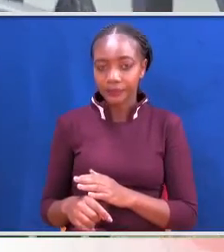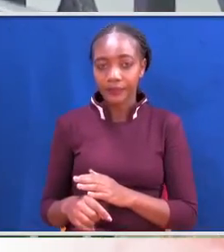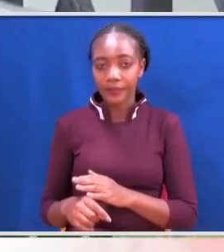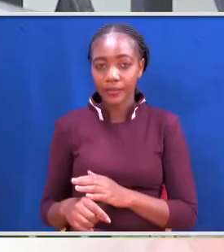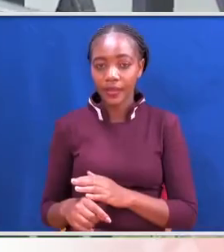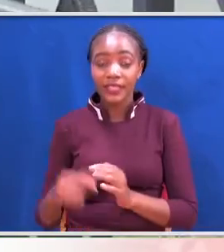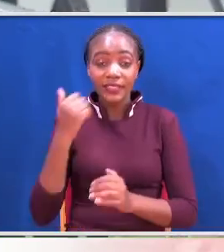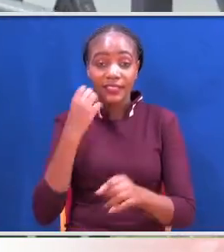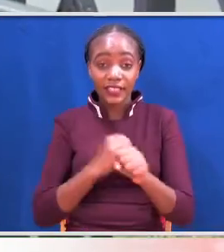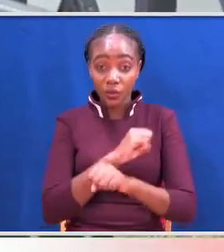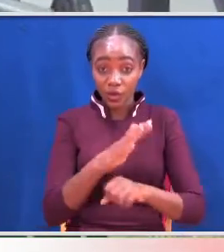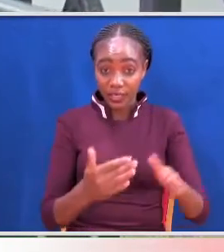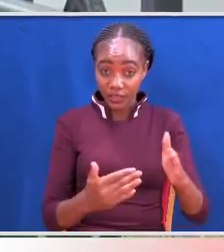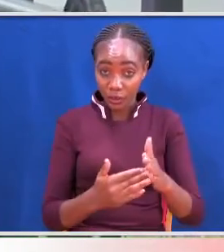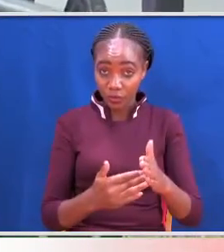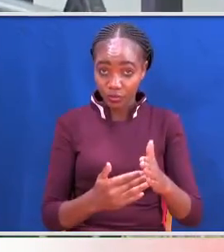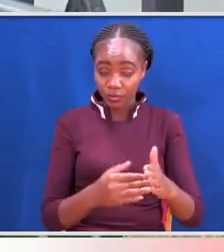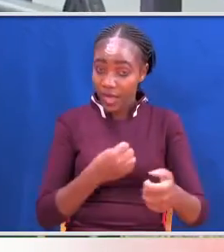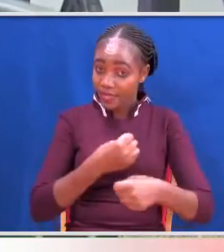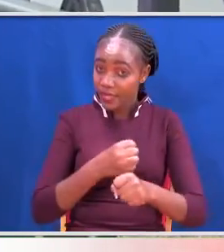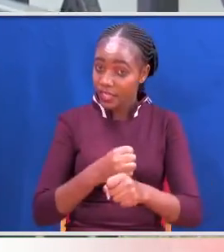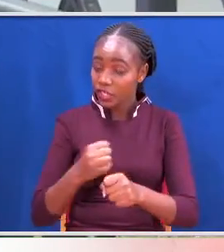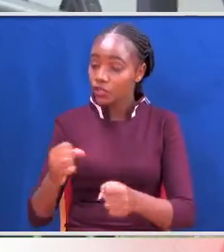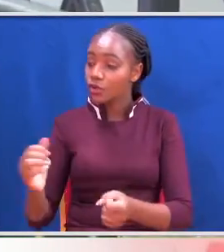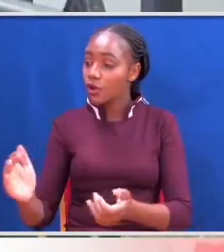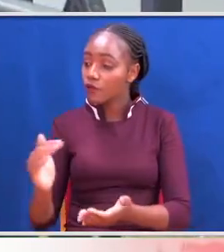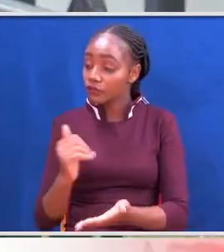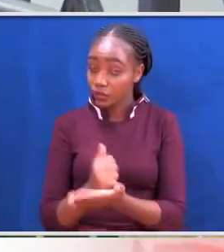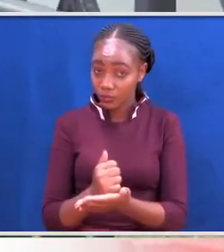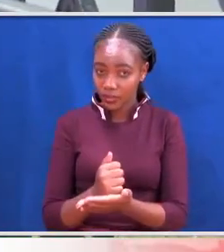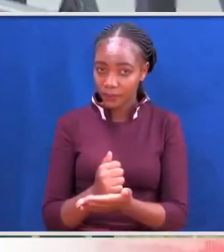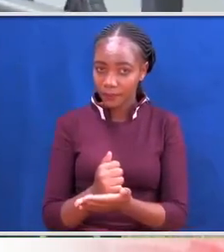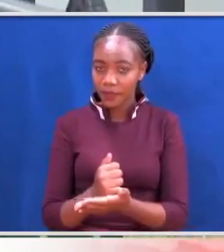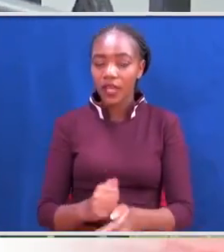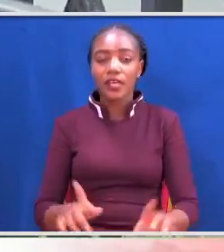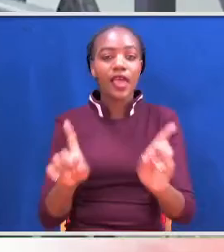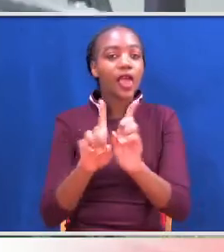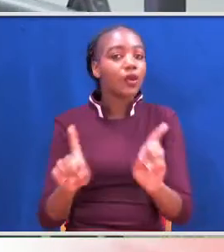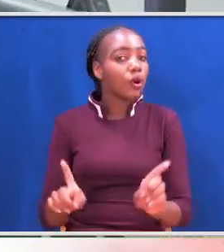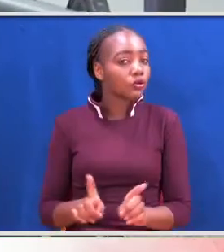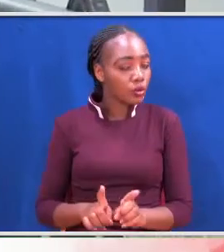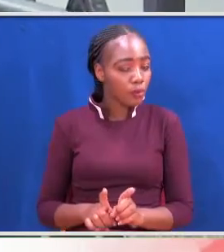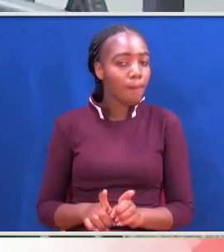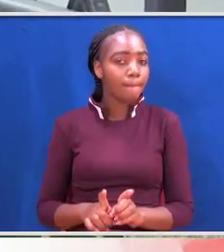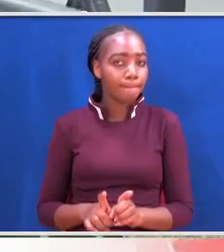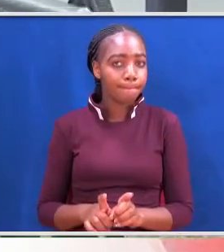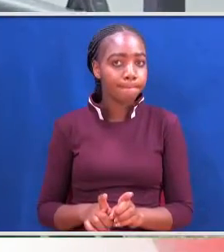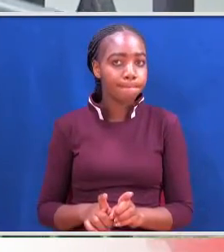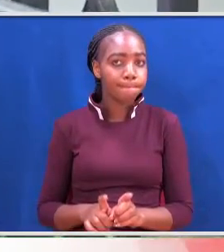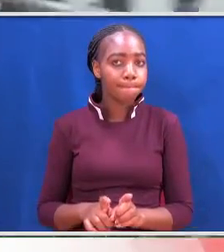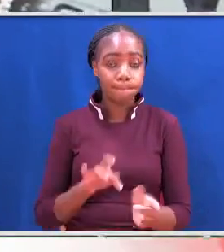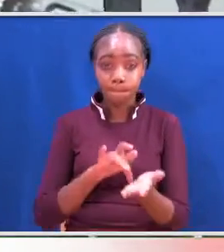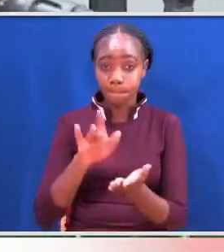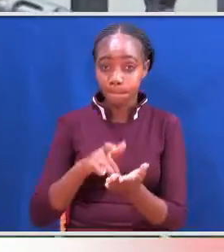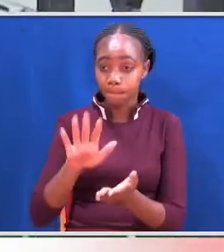not only stop the creation of jobs in the micro enterprises, but it also wiped out